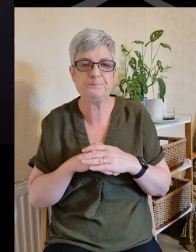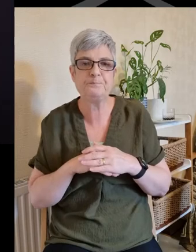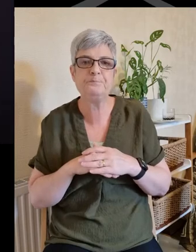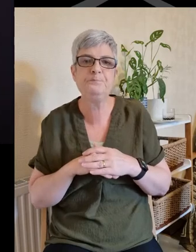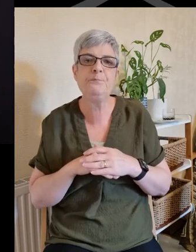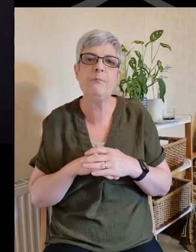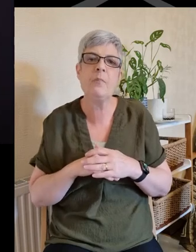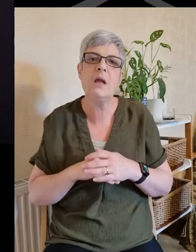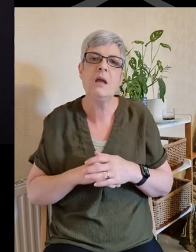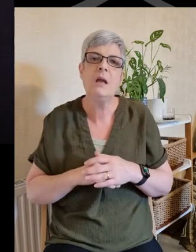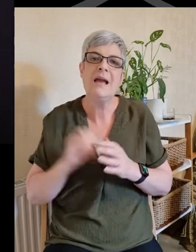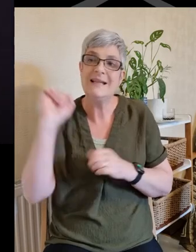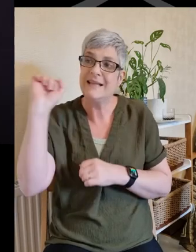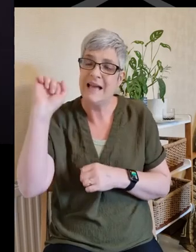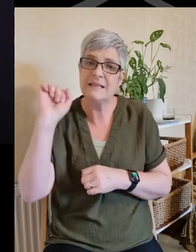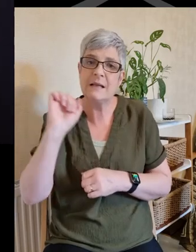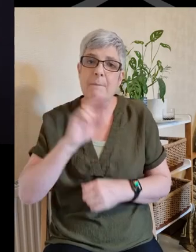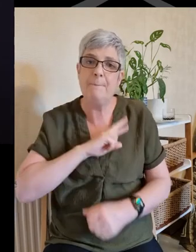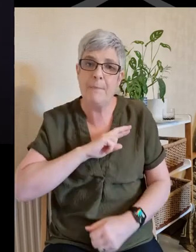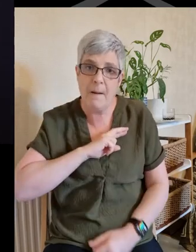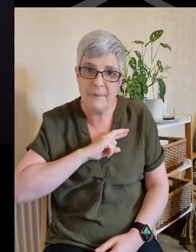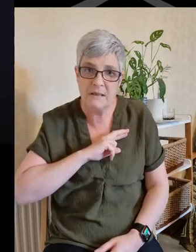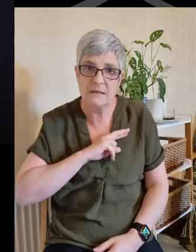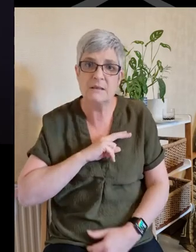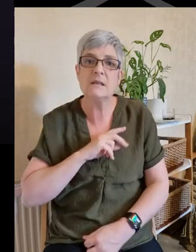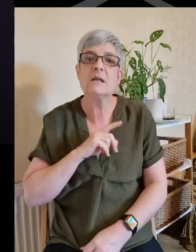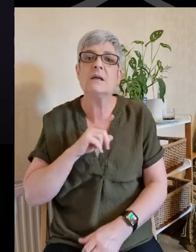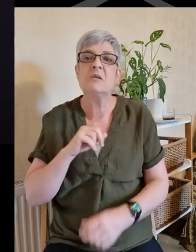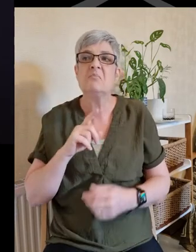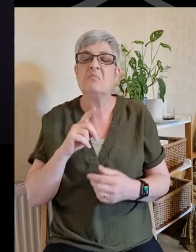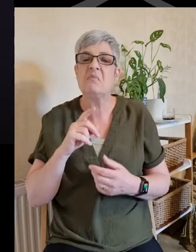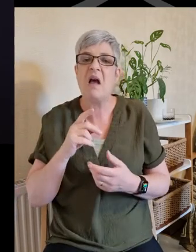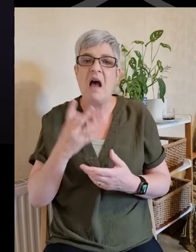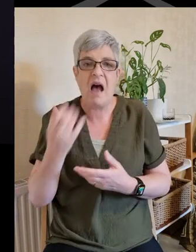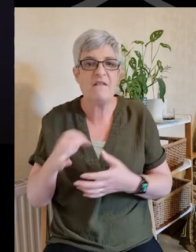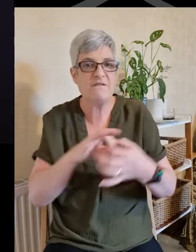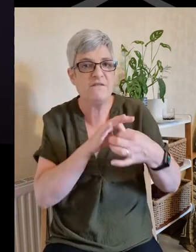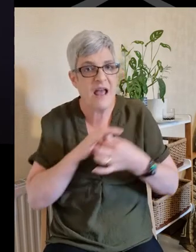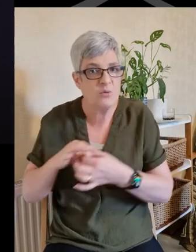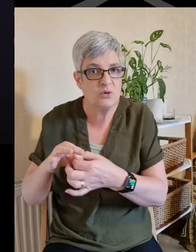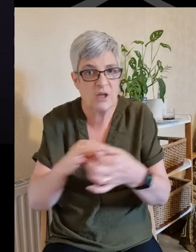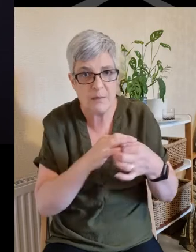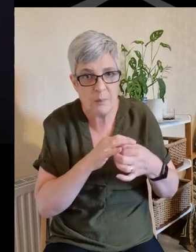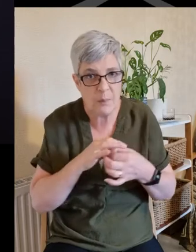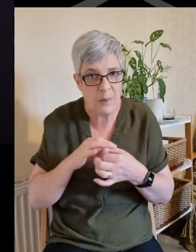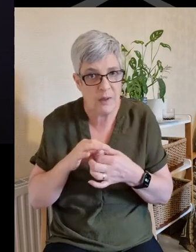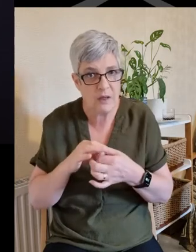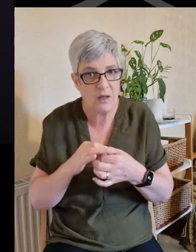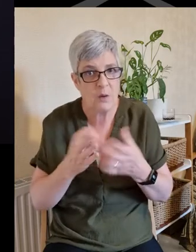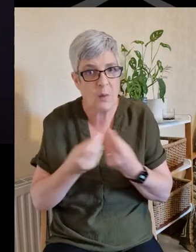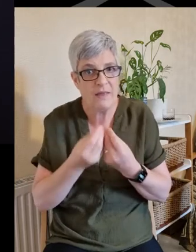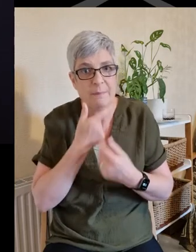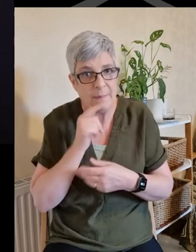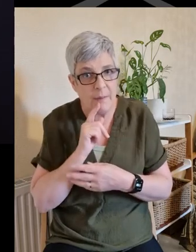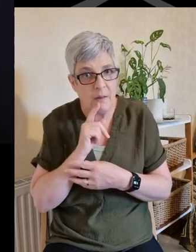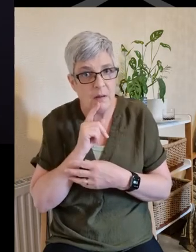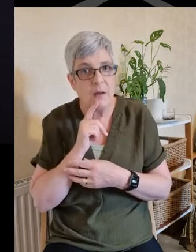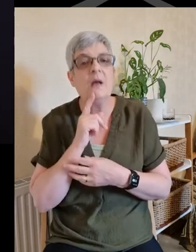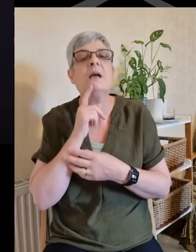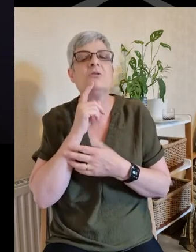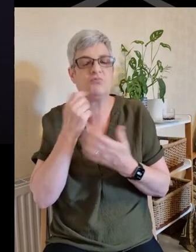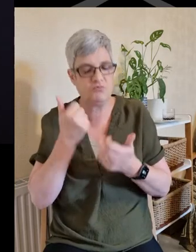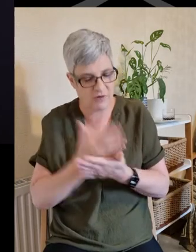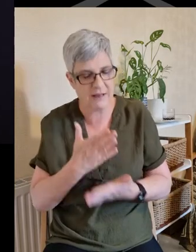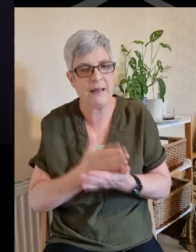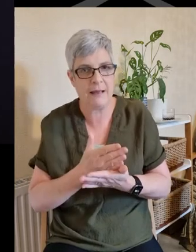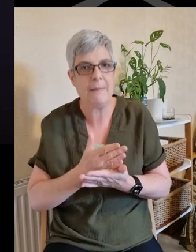And it's the purpose of having fellowship with people that God is ultimately doing and building. The promise